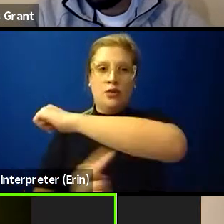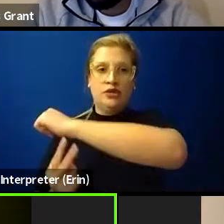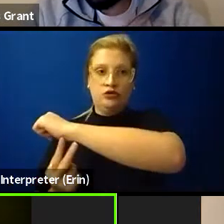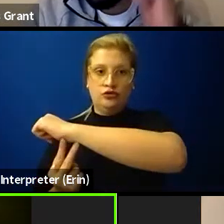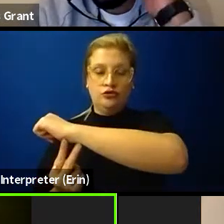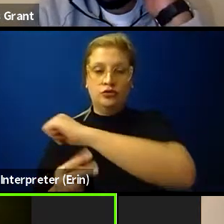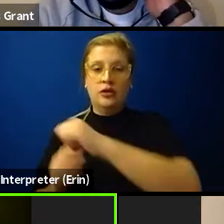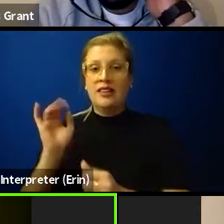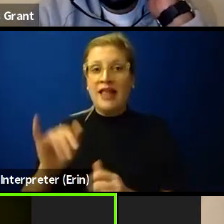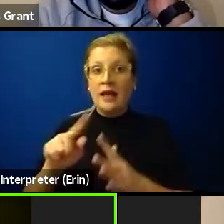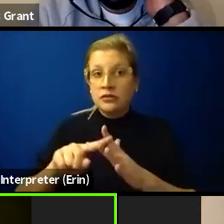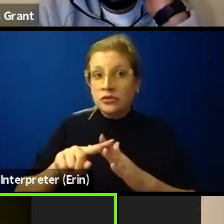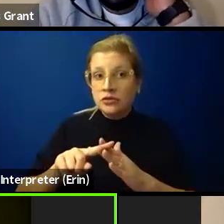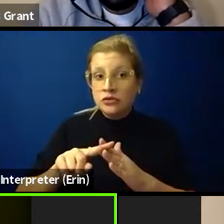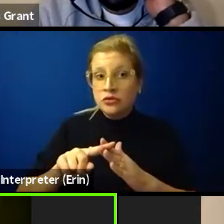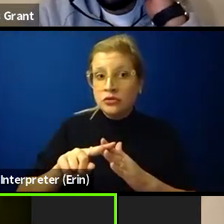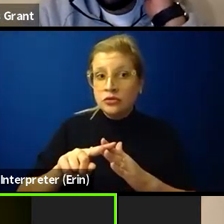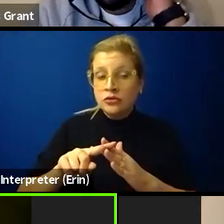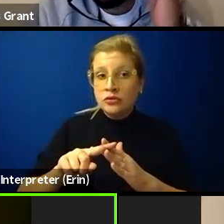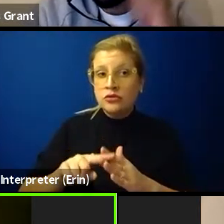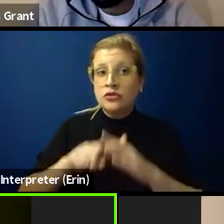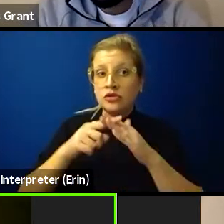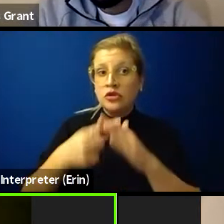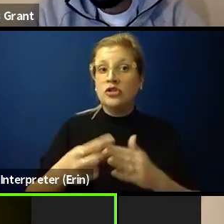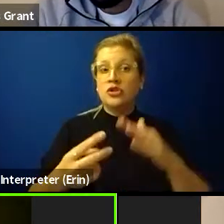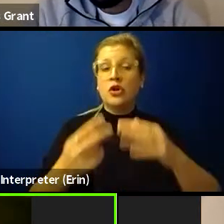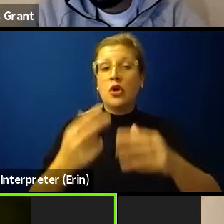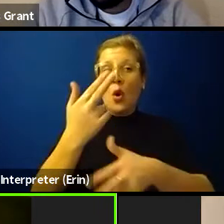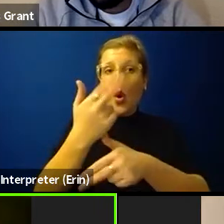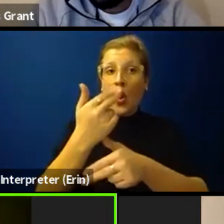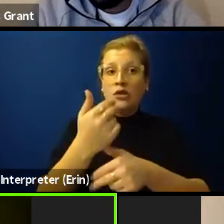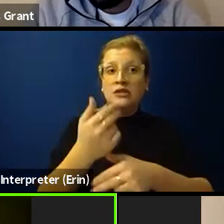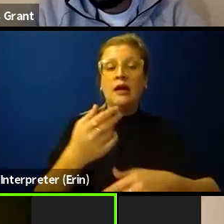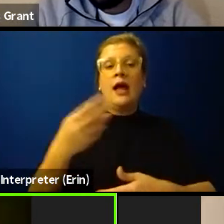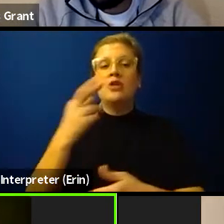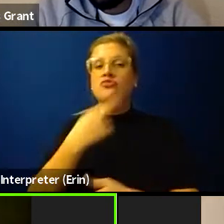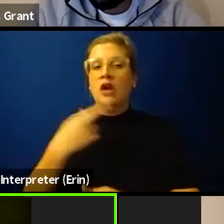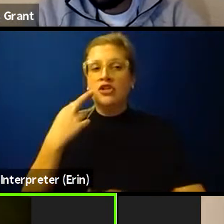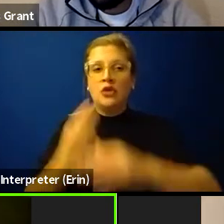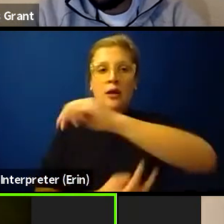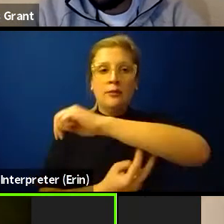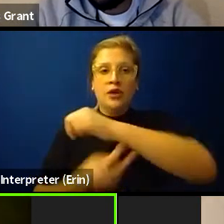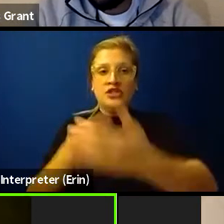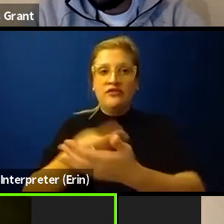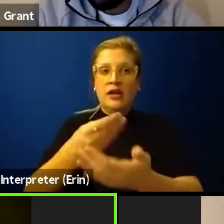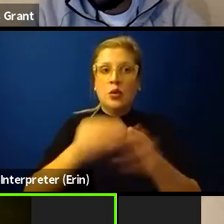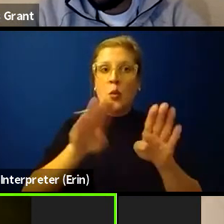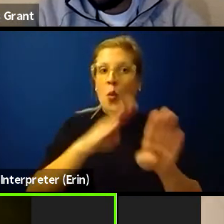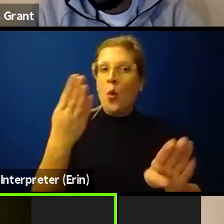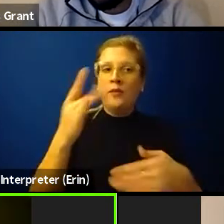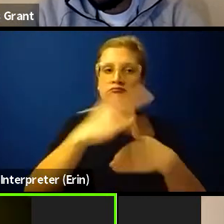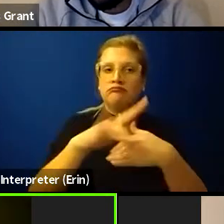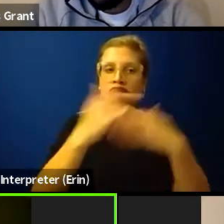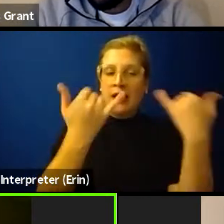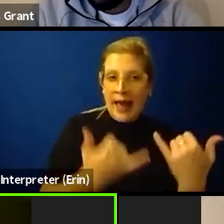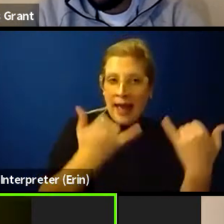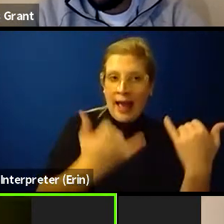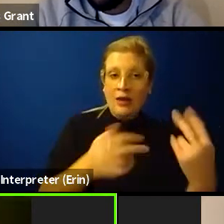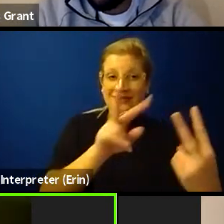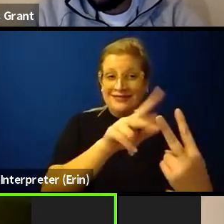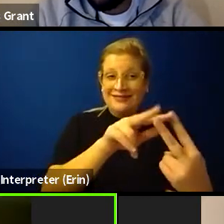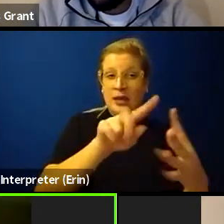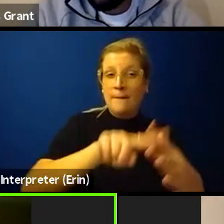the hotel bridge fund and restaurant bridge fund are open now. The restaurant bridge fund will both